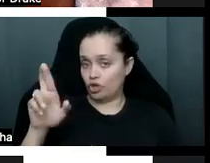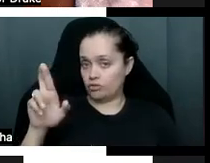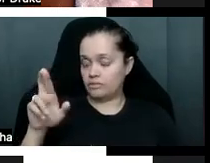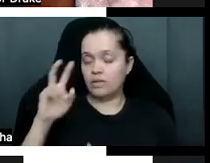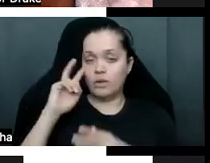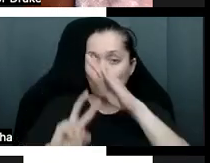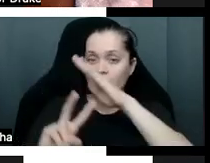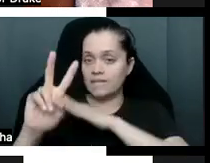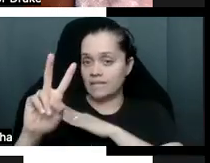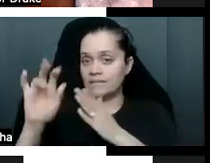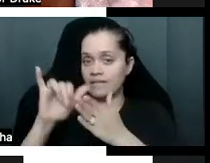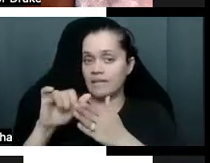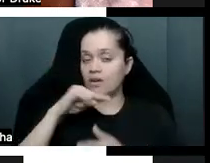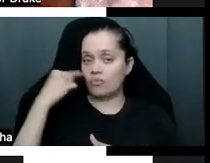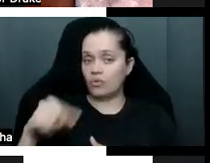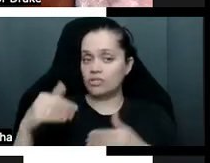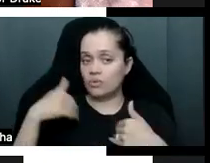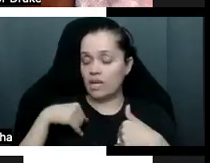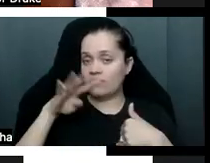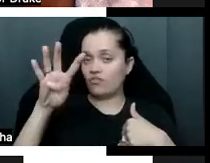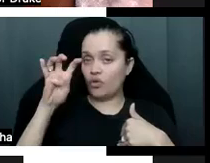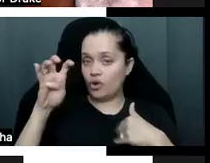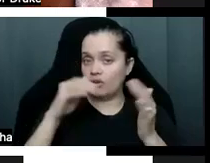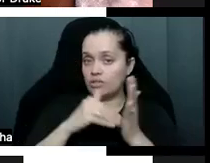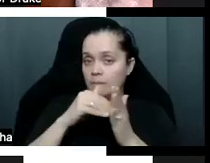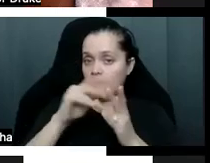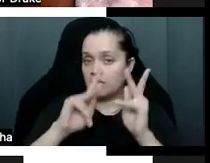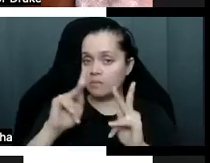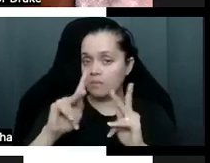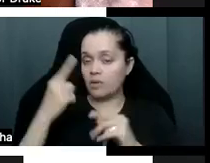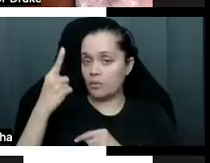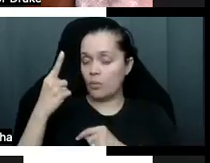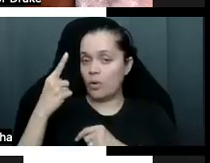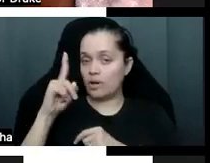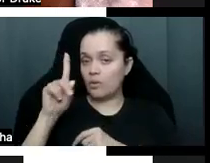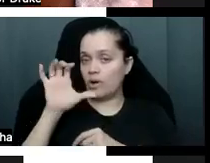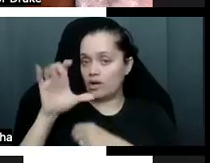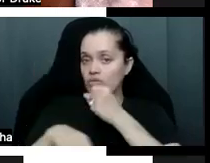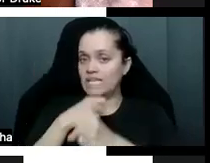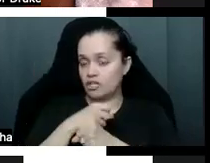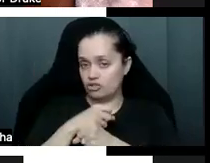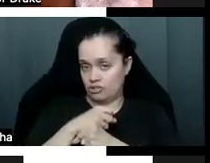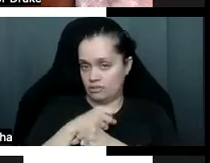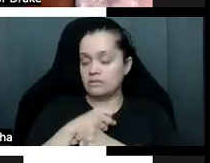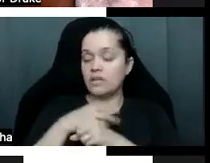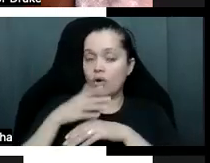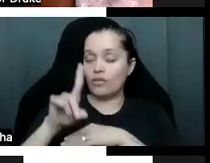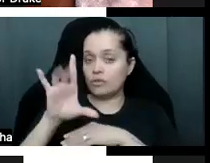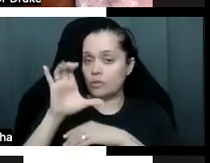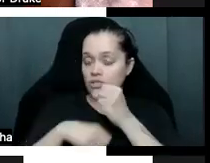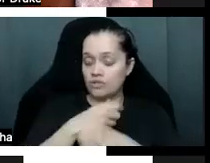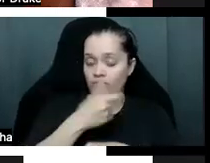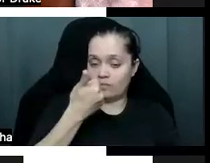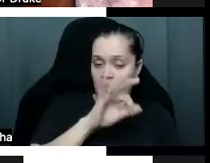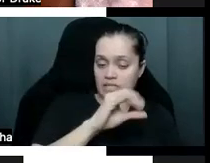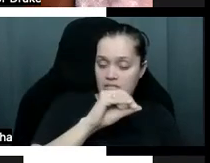predicted that Russia would have 400 million people in a century. That over those 100 years, from 1900